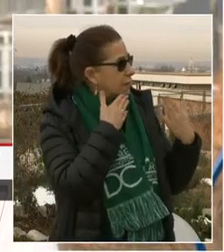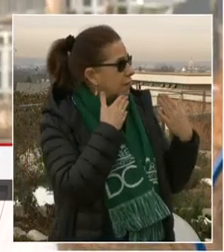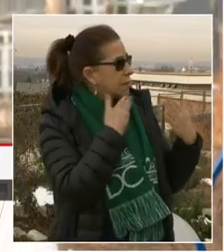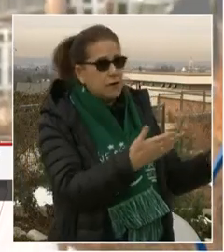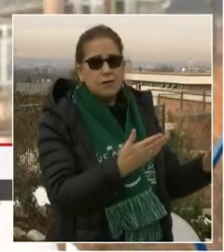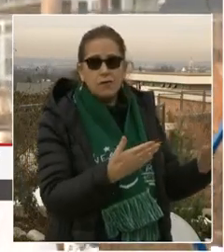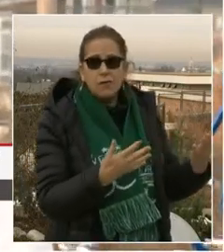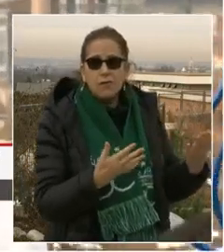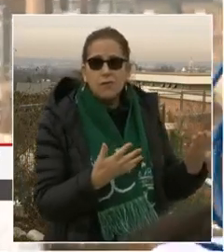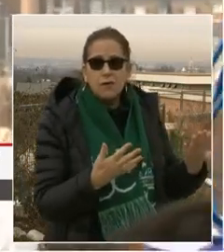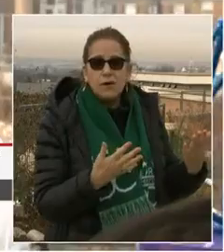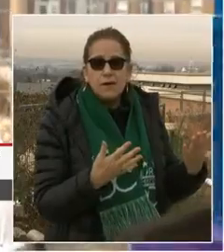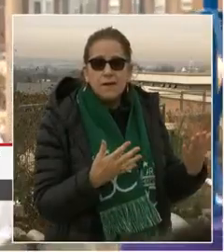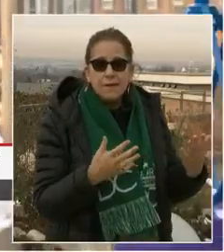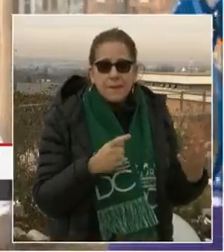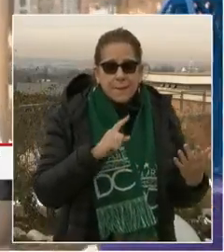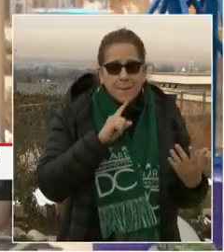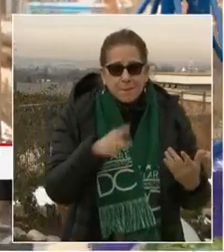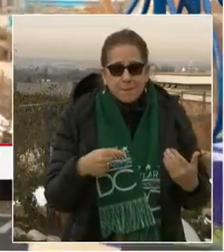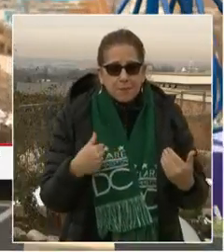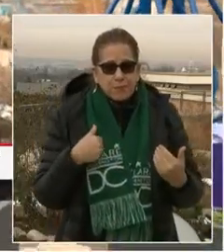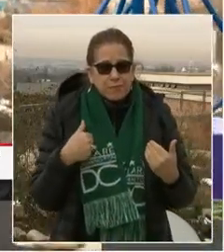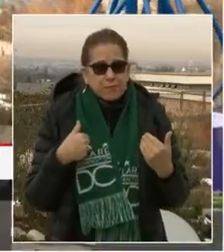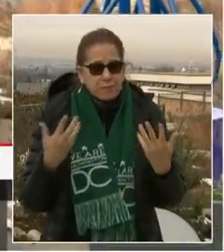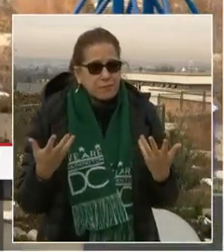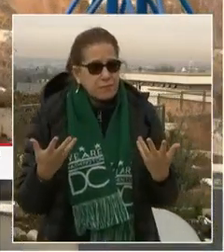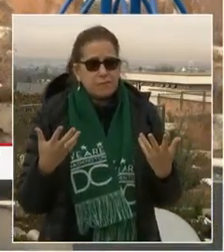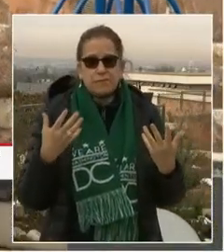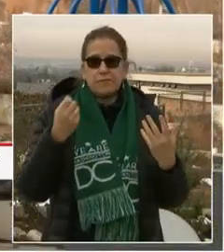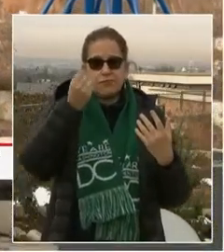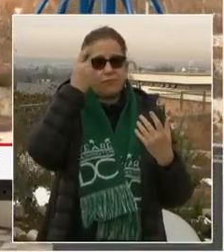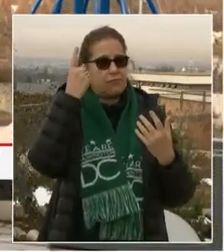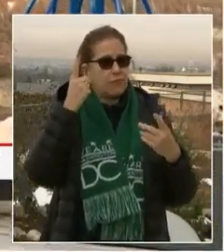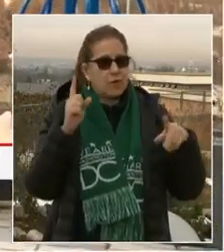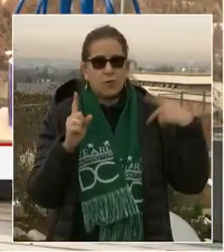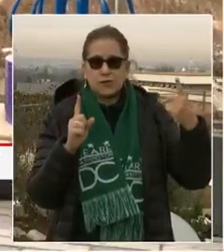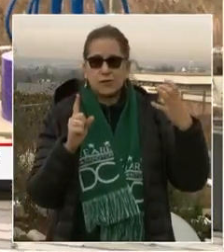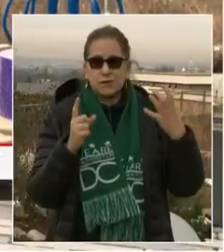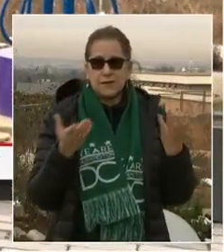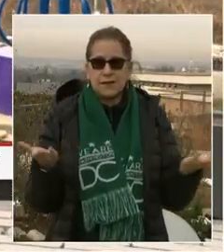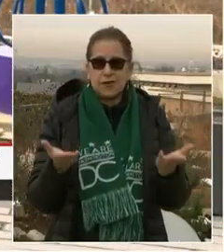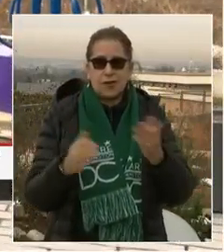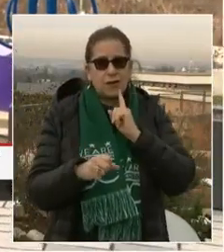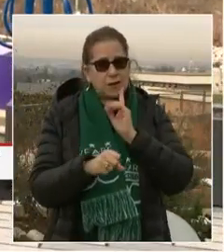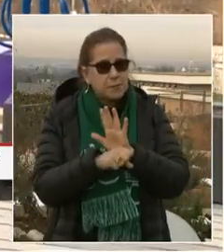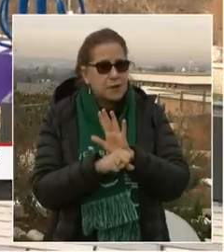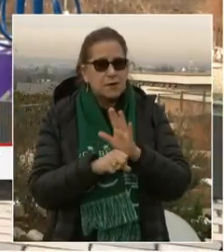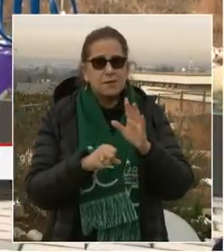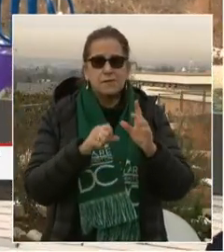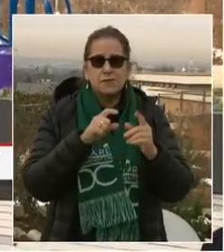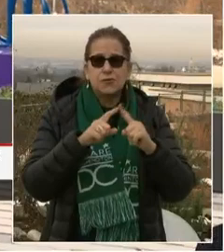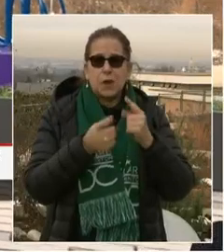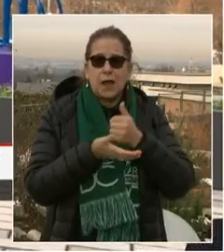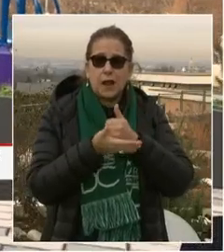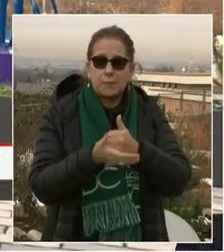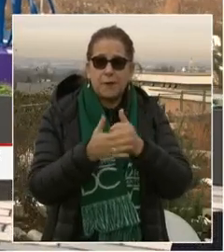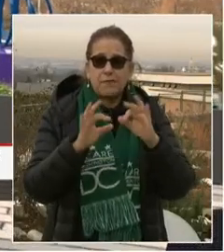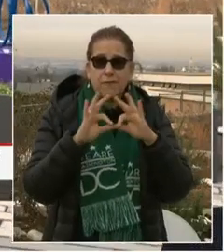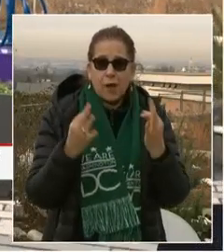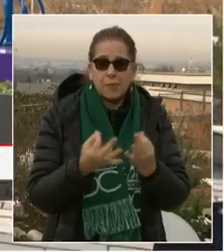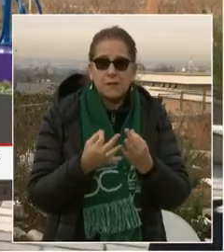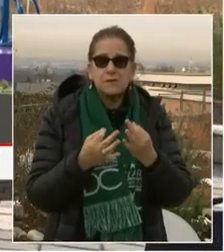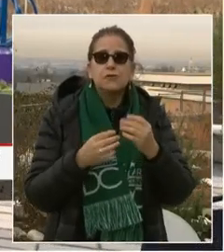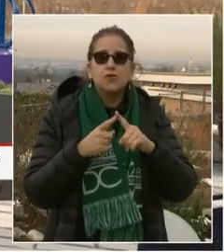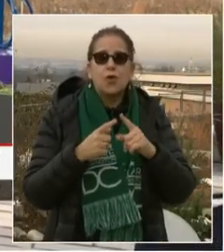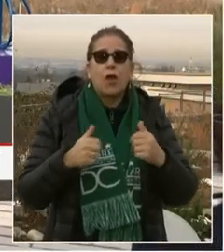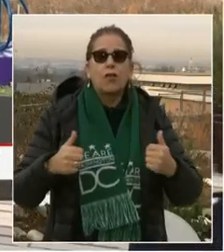heart to know that our city is committed to helping families thrive and supporting organizations like Martha's Table by